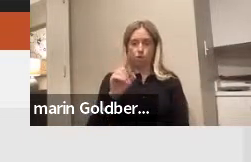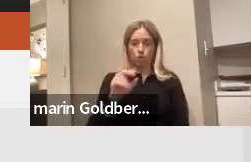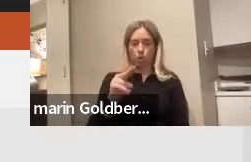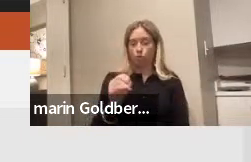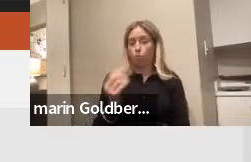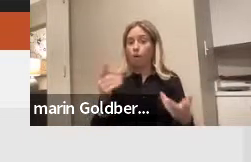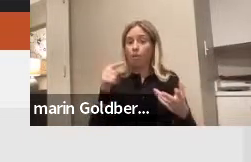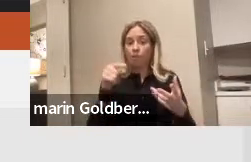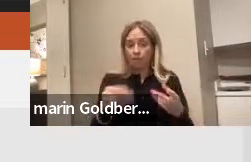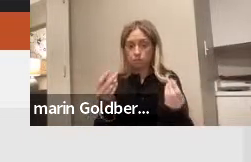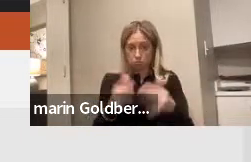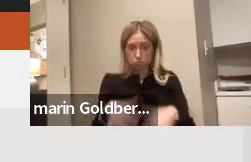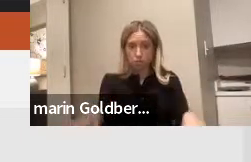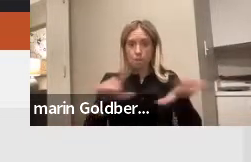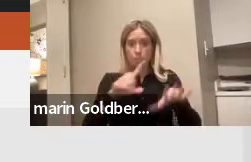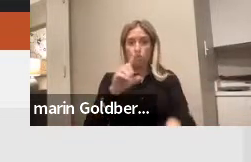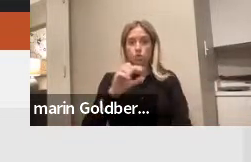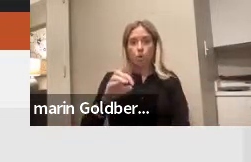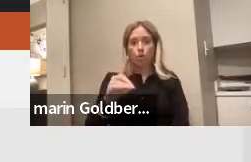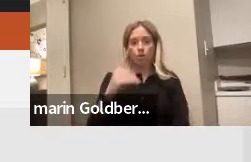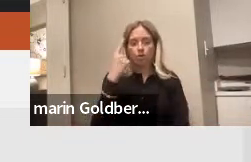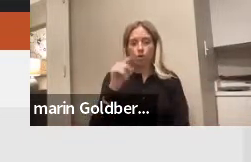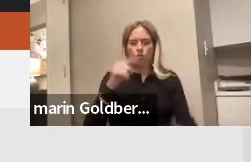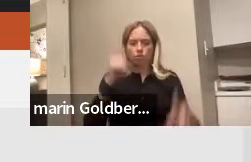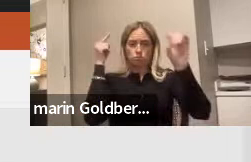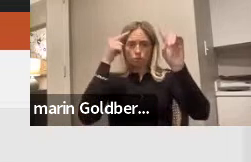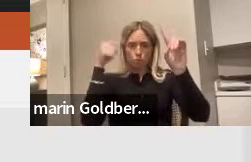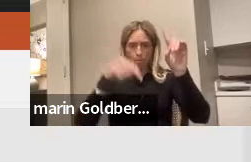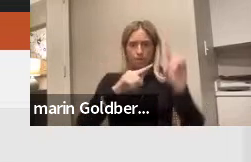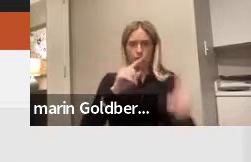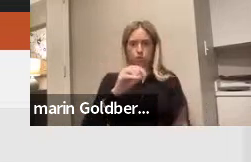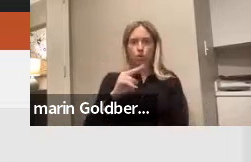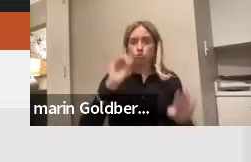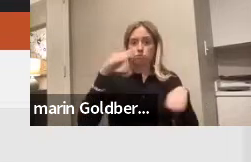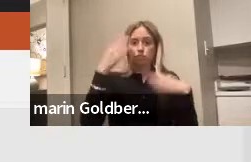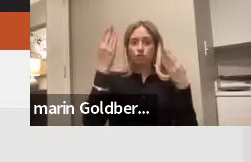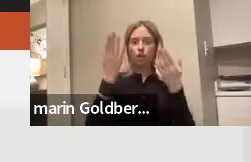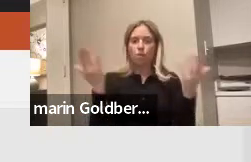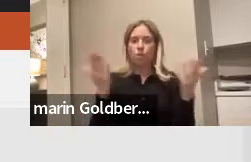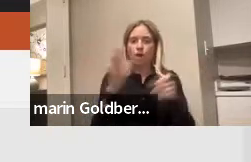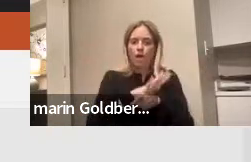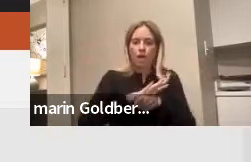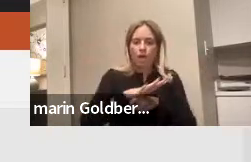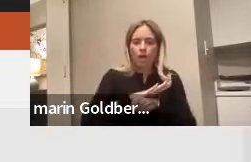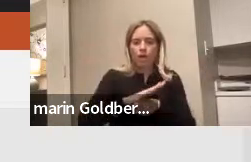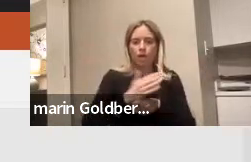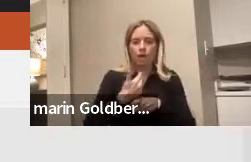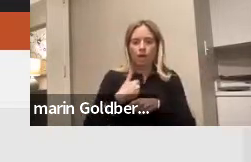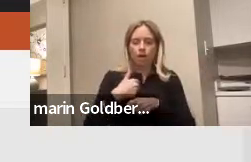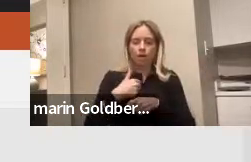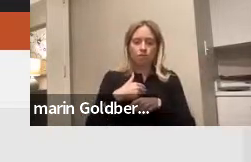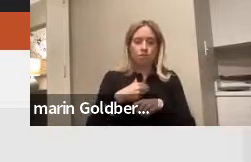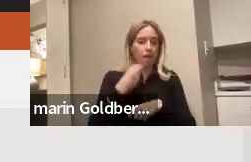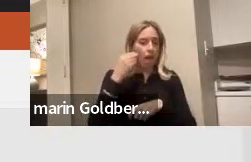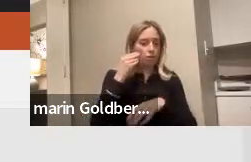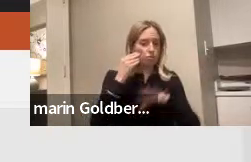is zoned. The intention of the zone is to provide for areas that have row houses on small lots with which no